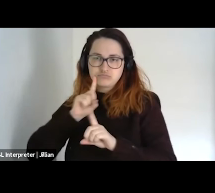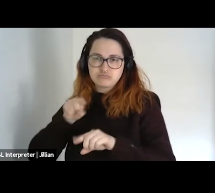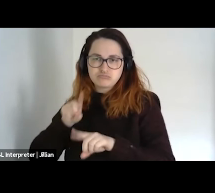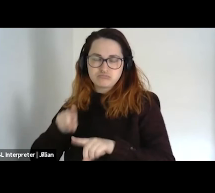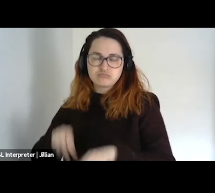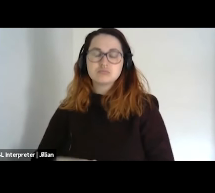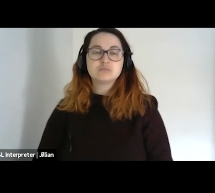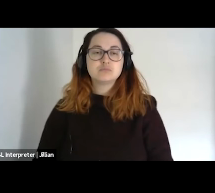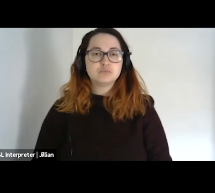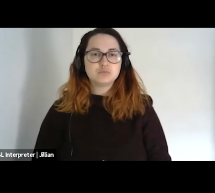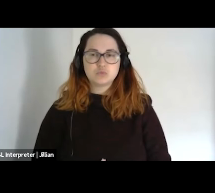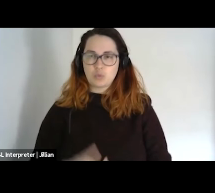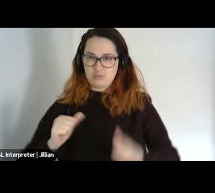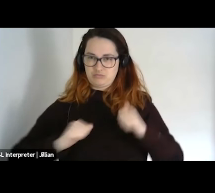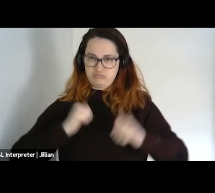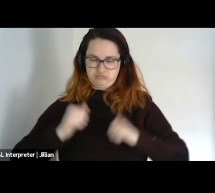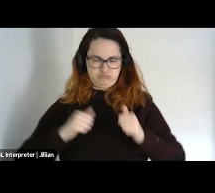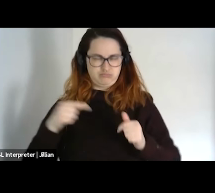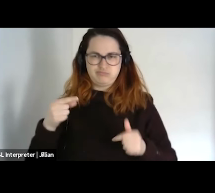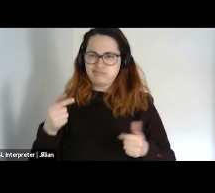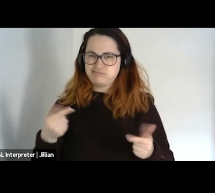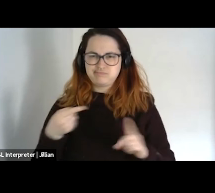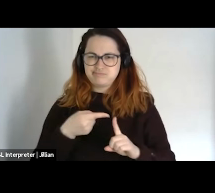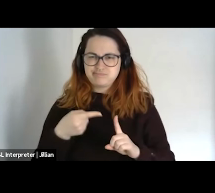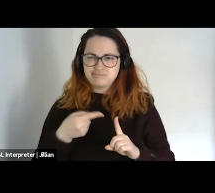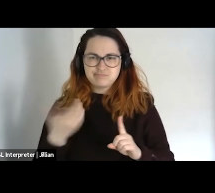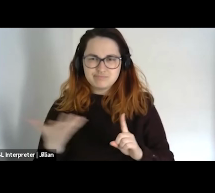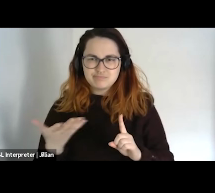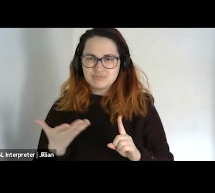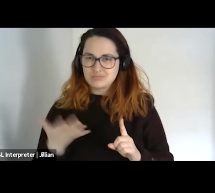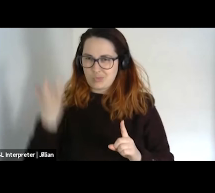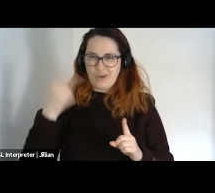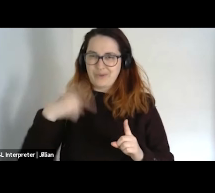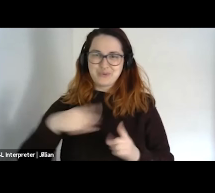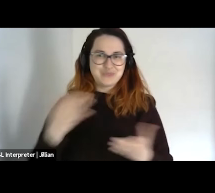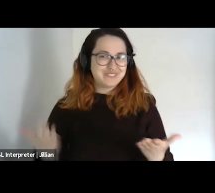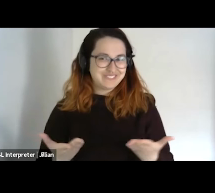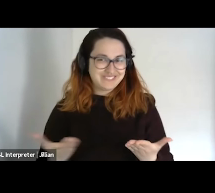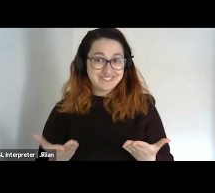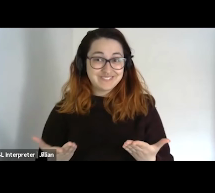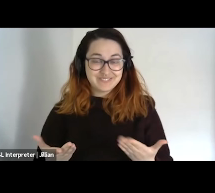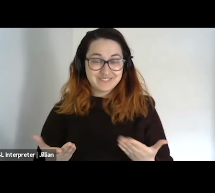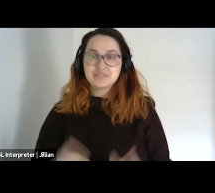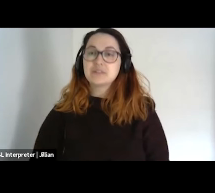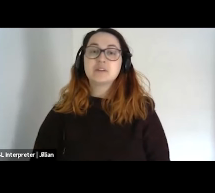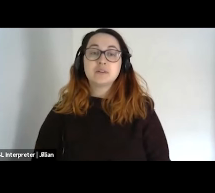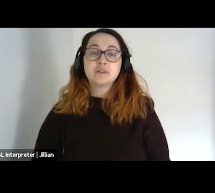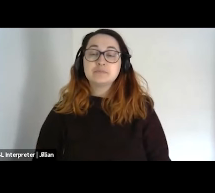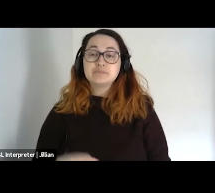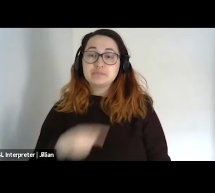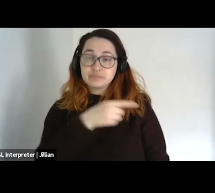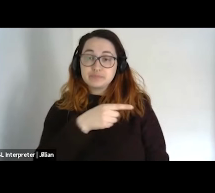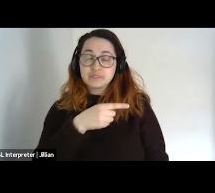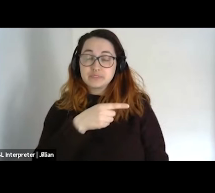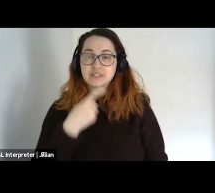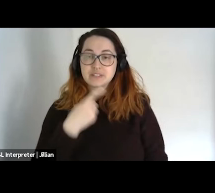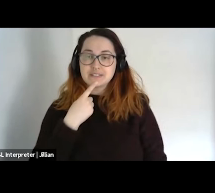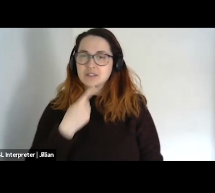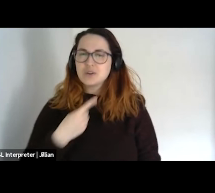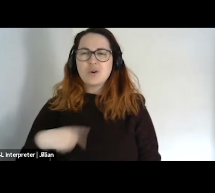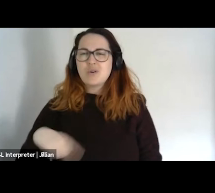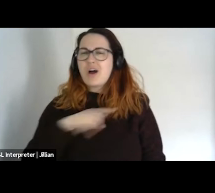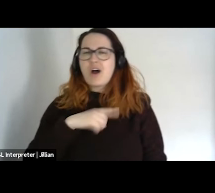what exactly is assertiveness and why is it important? Why are you all here today, really? And it says here, we have all heard people